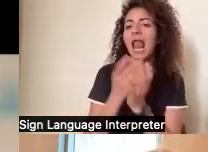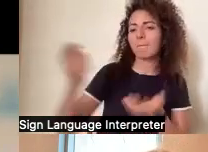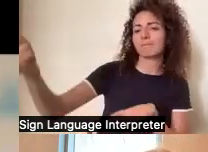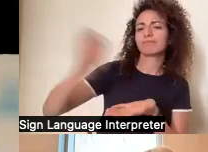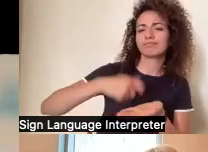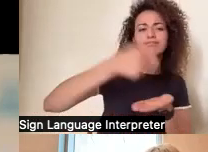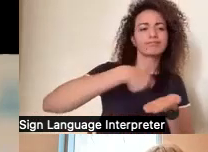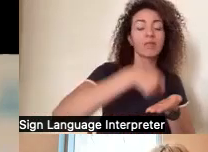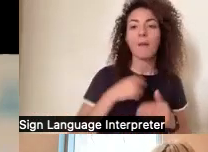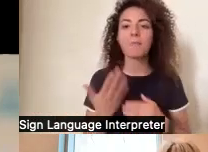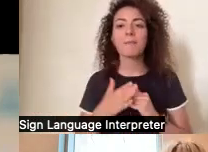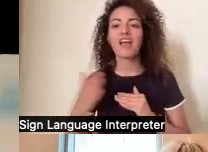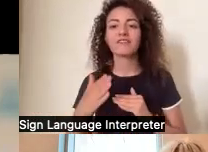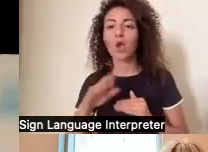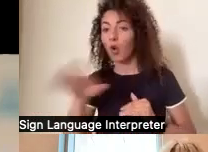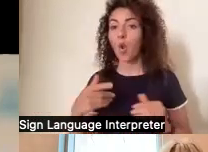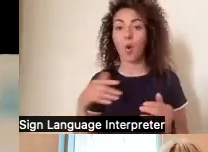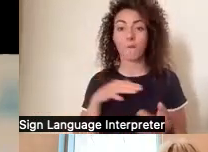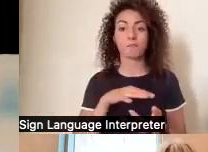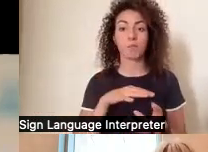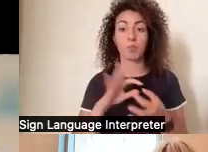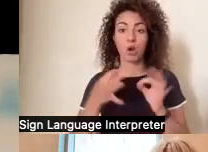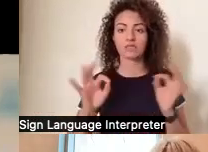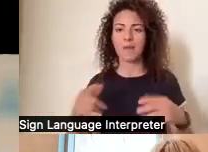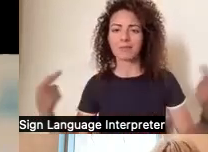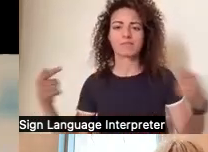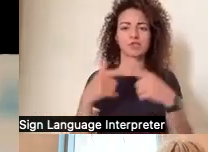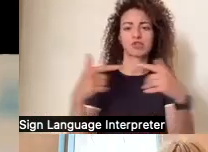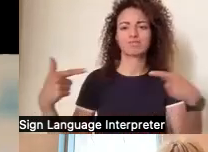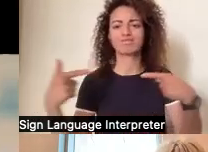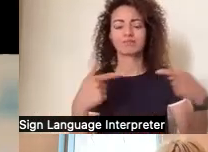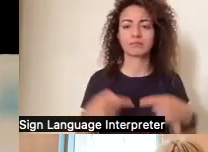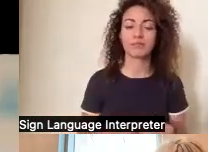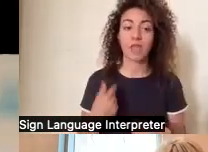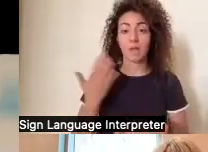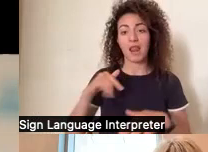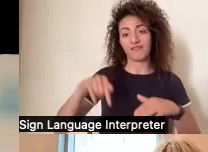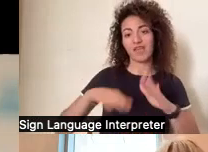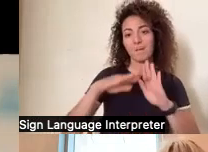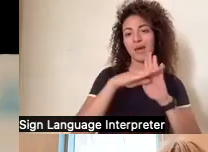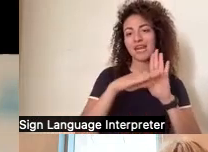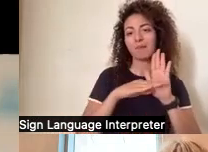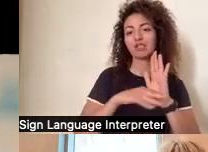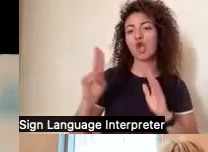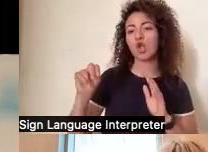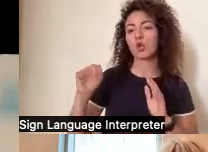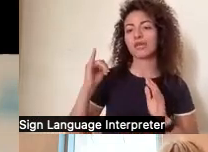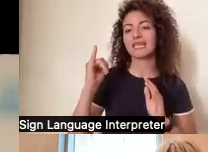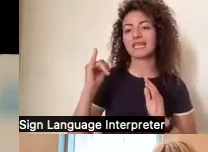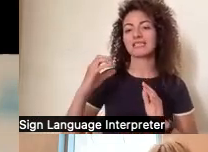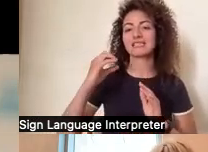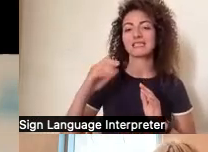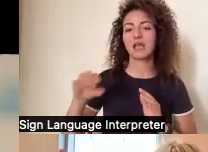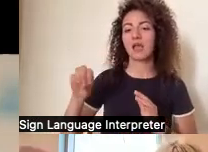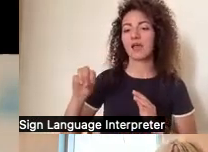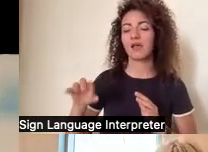did have this amazing UNICEF program, which I think is a really phenomenal and very exciting.